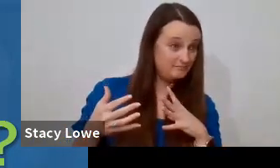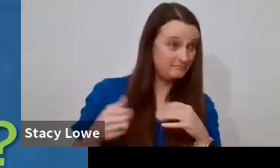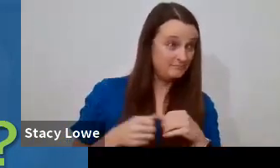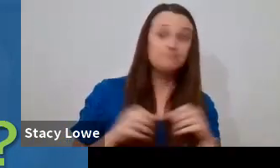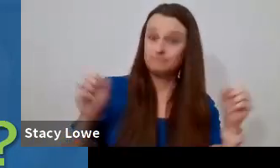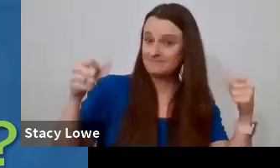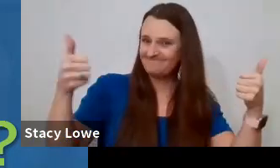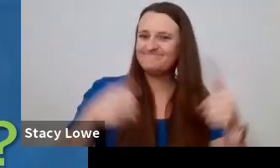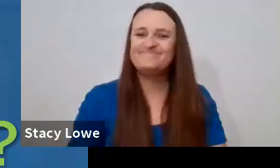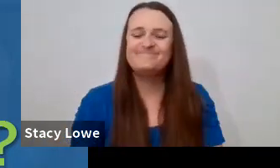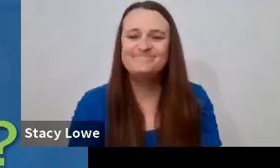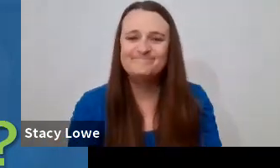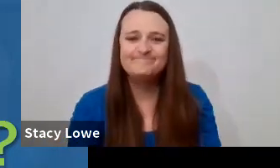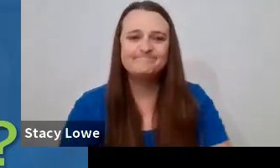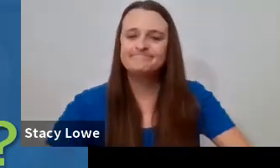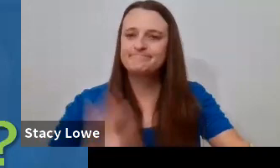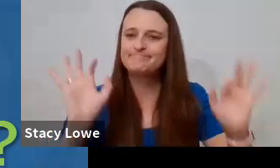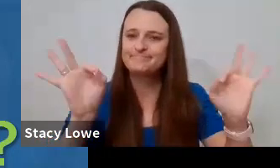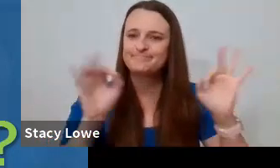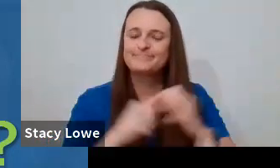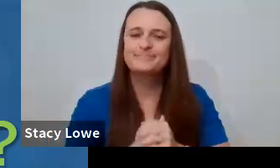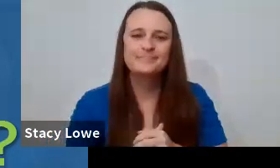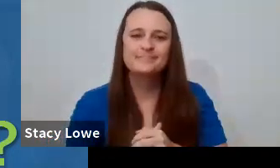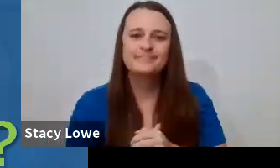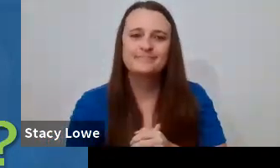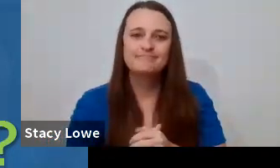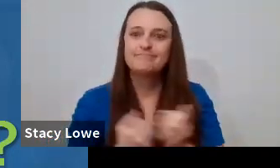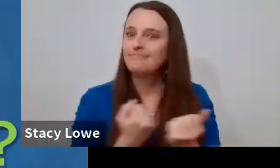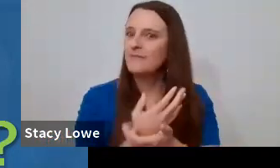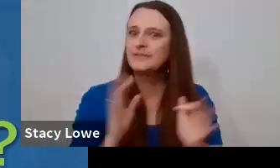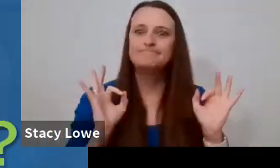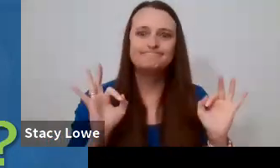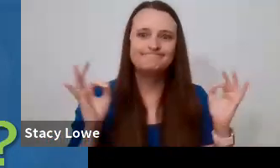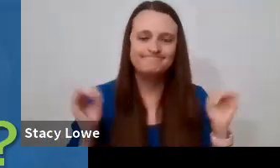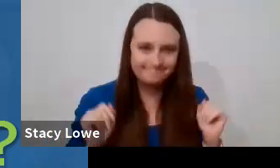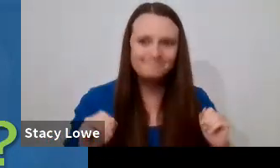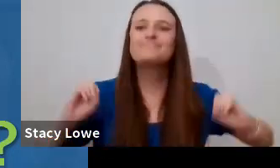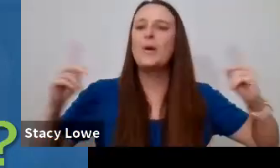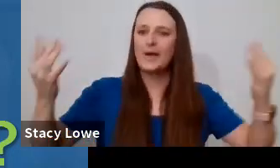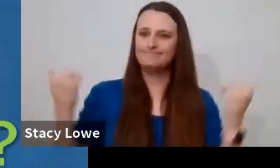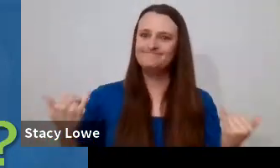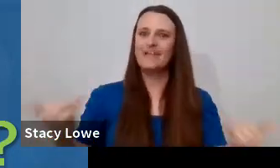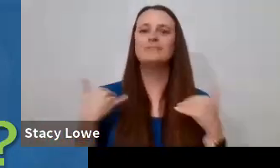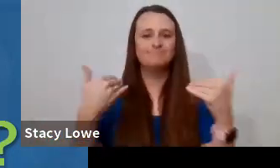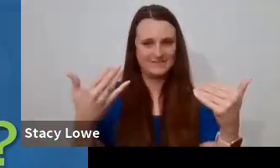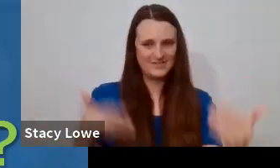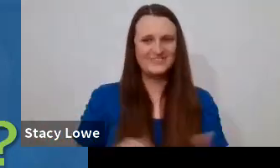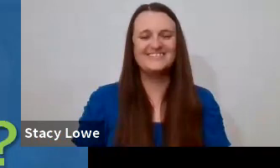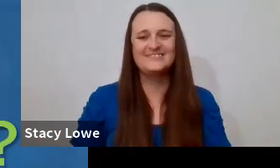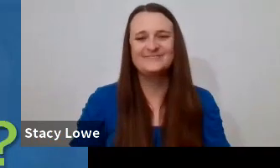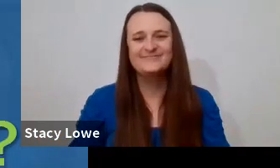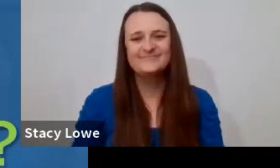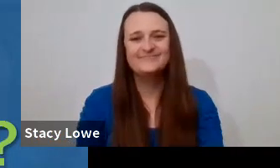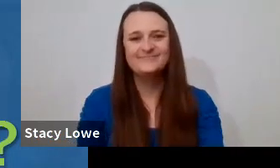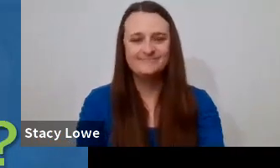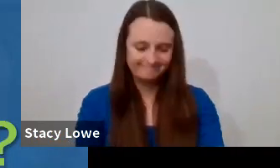Yep. Perfect. Everything looks good. All right, great. So we'll continue on.